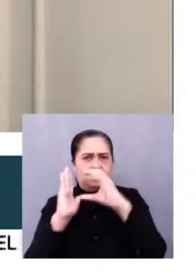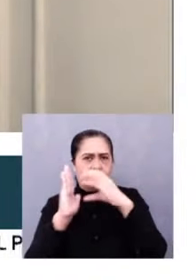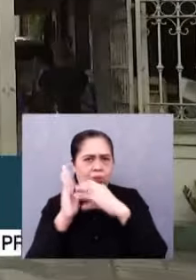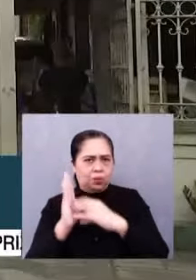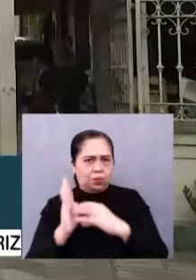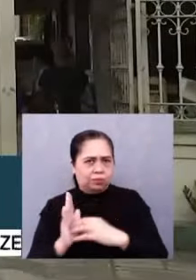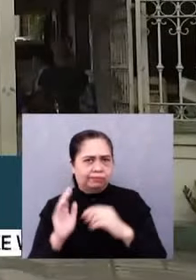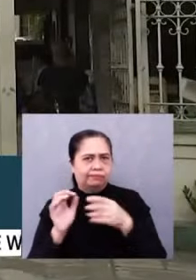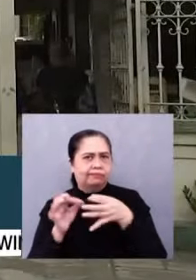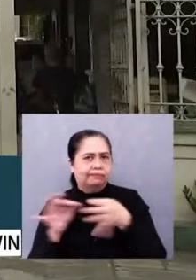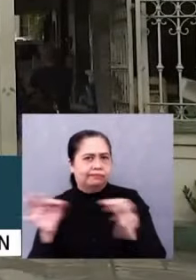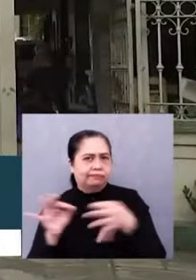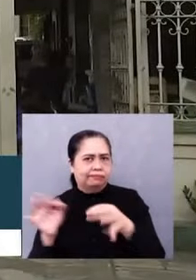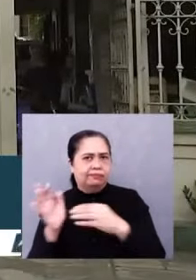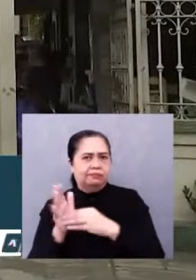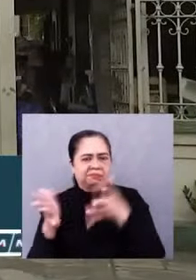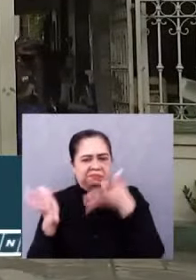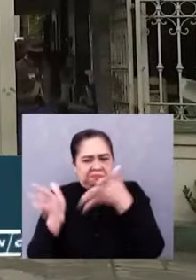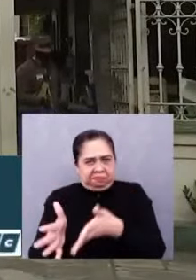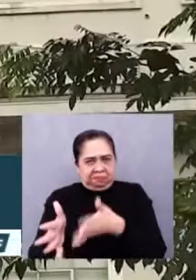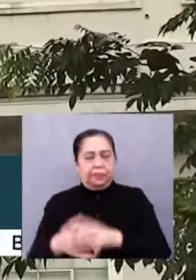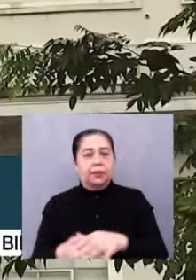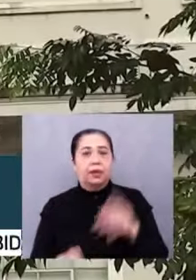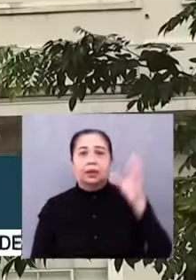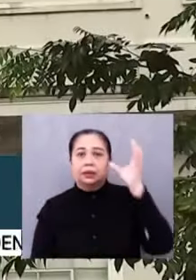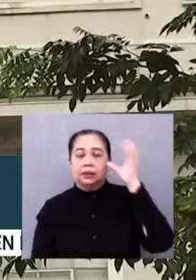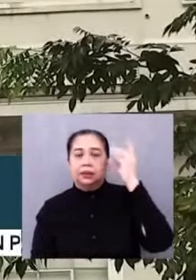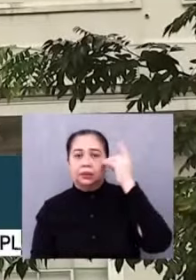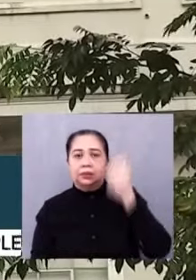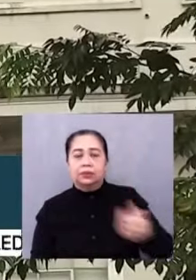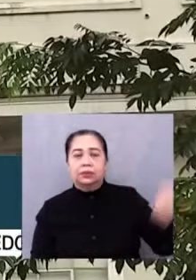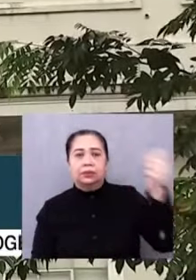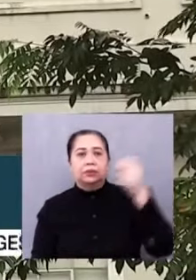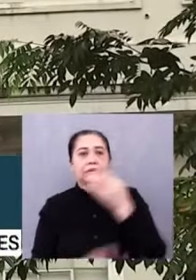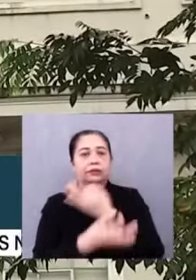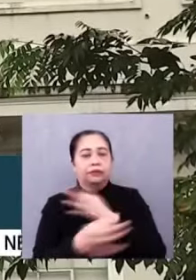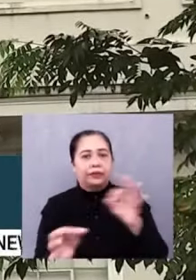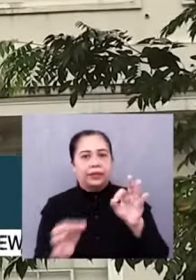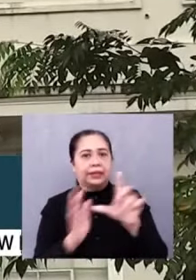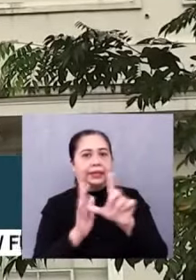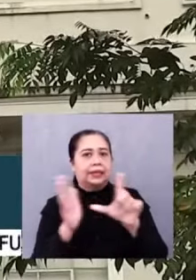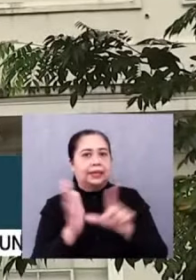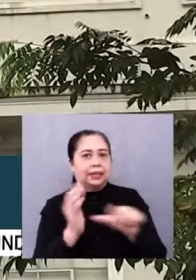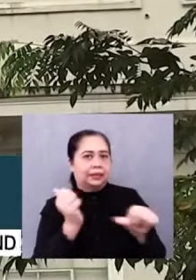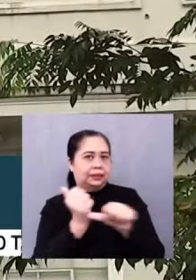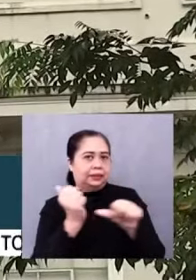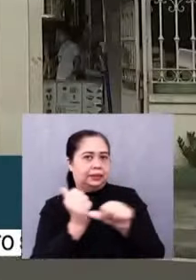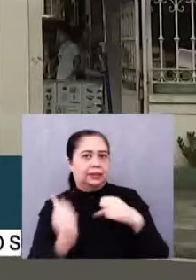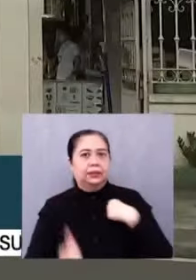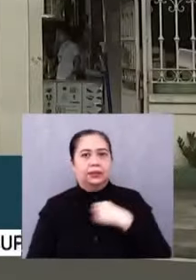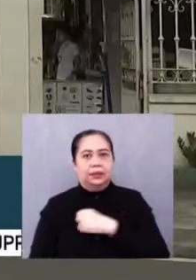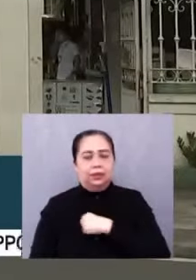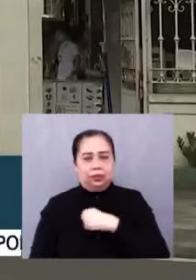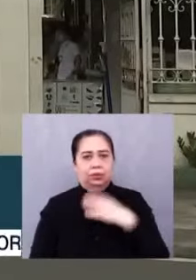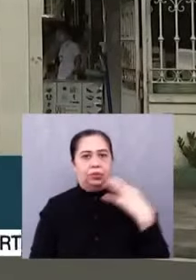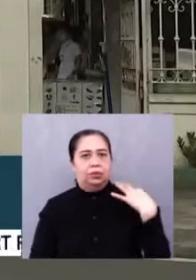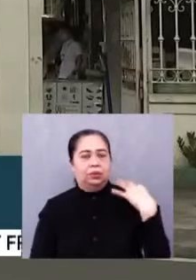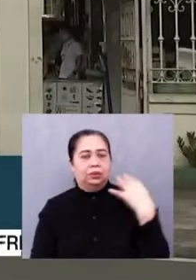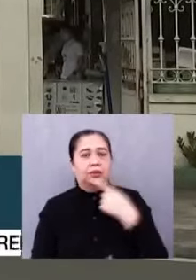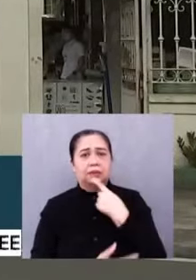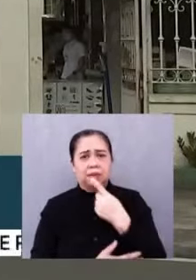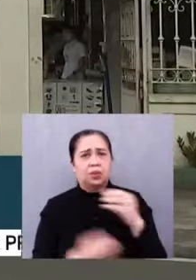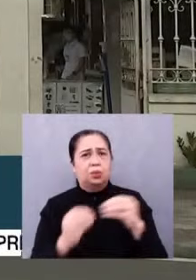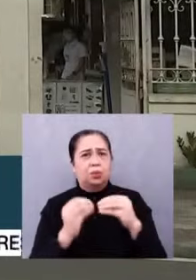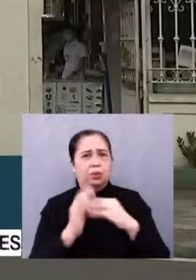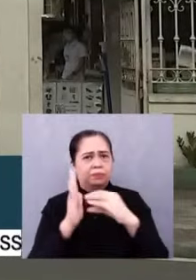provisions untouched. Diokno, chairman of the Free Legal Assistance Group and a senatorial aspirant, says more provisions could